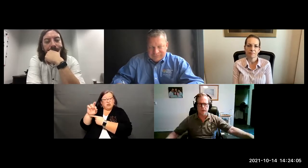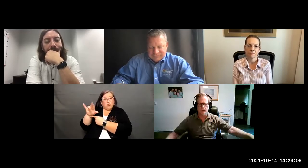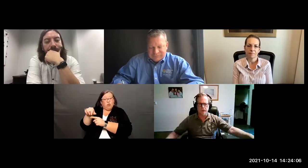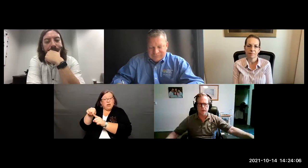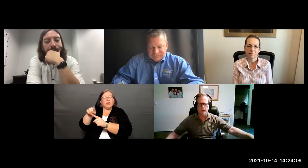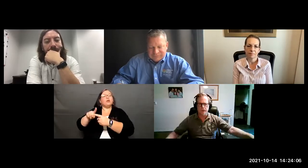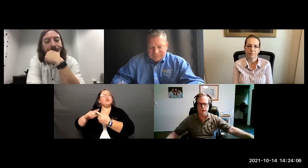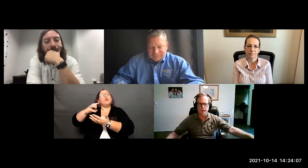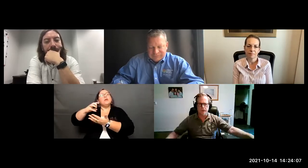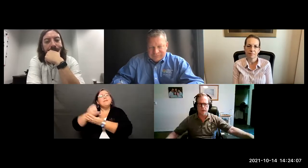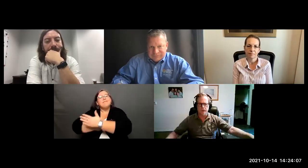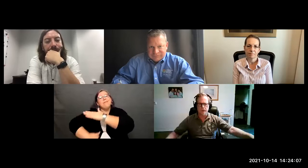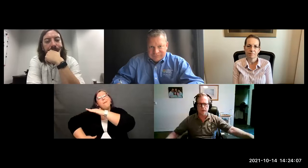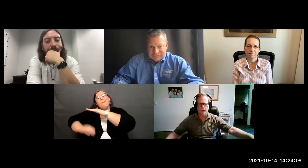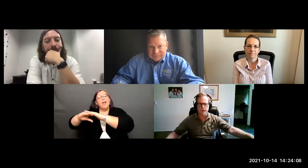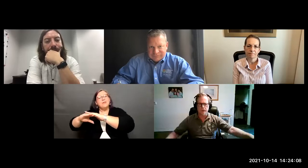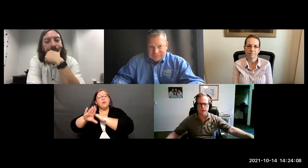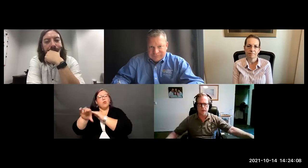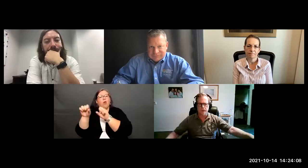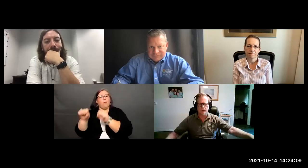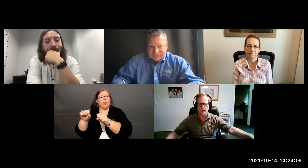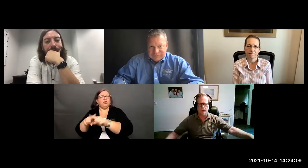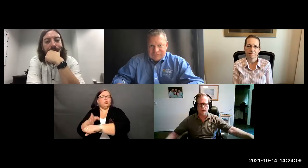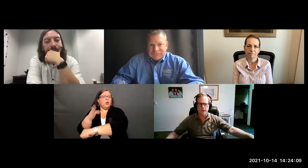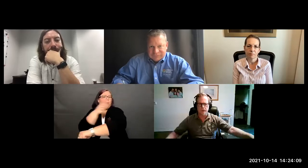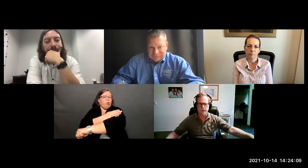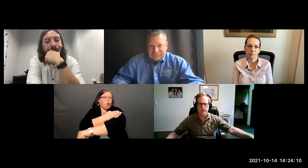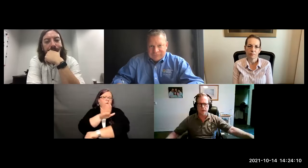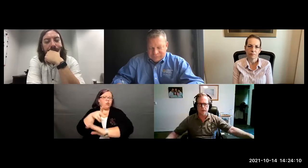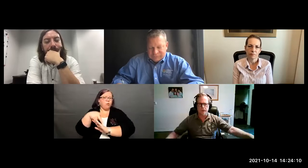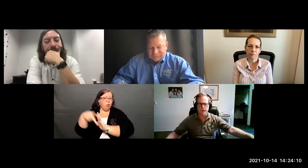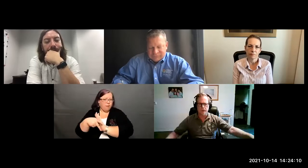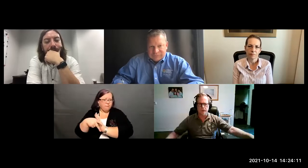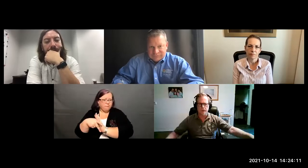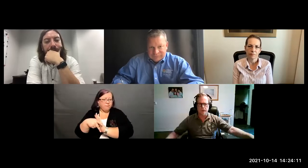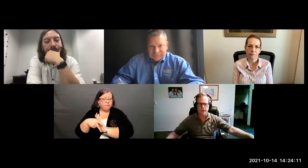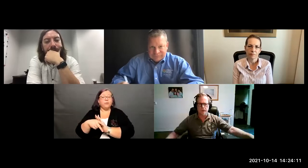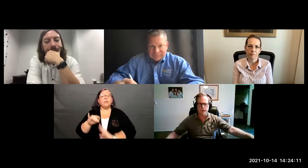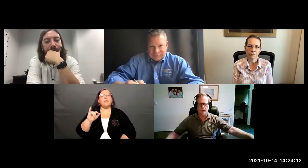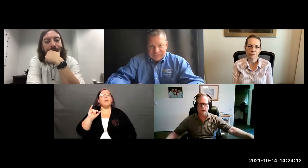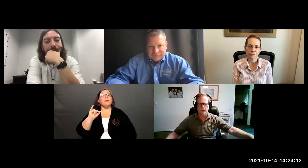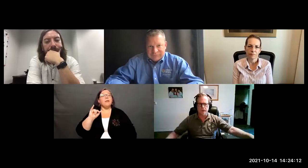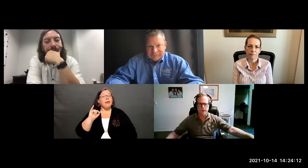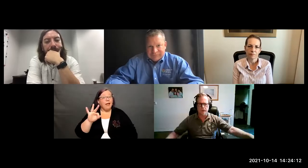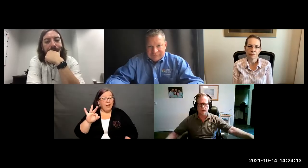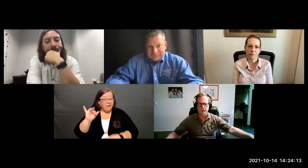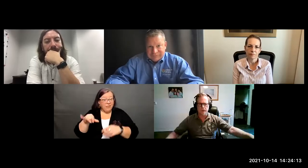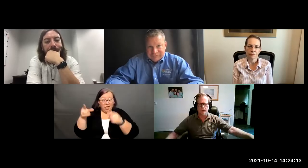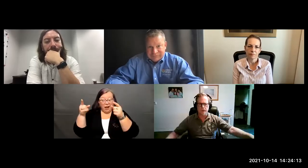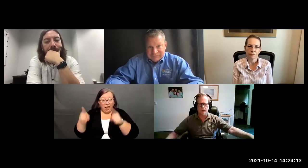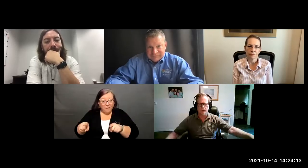And for that to be true, the management of the data has to include not